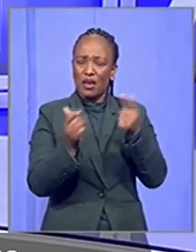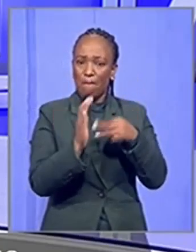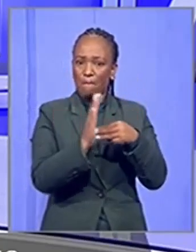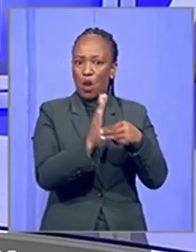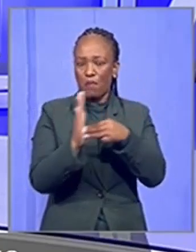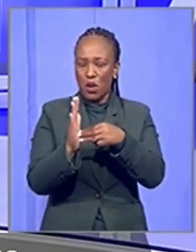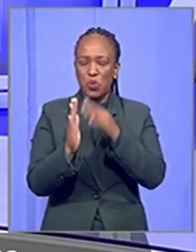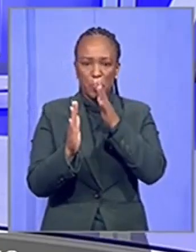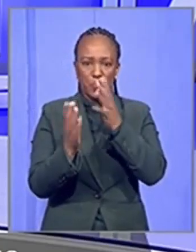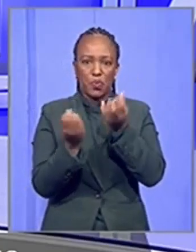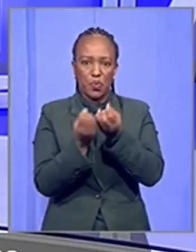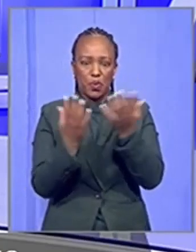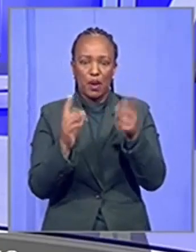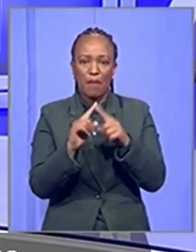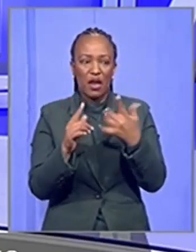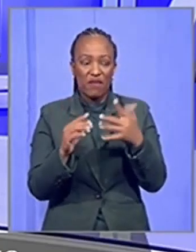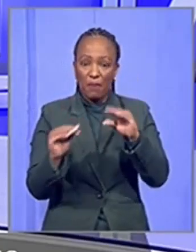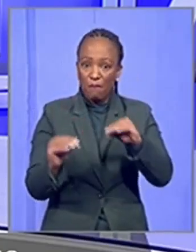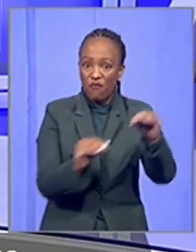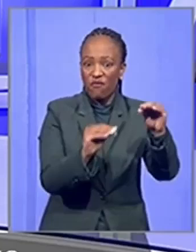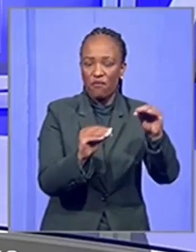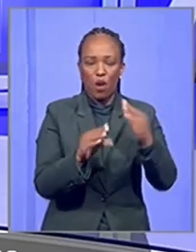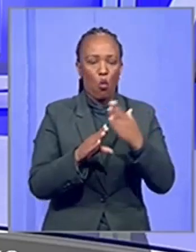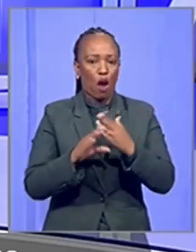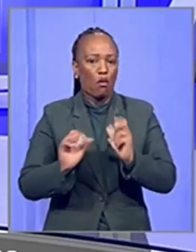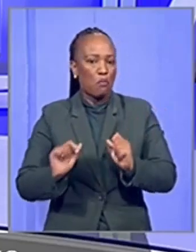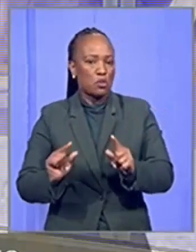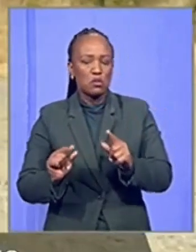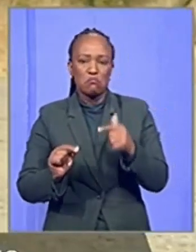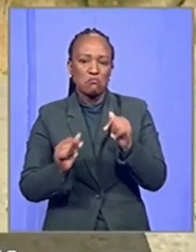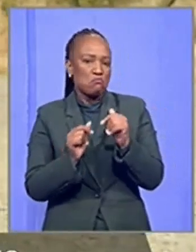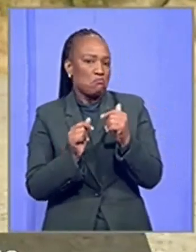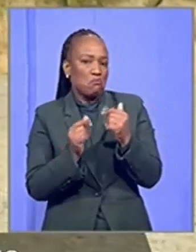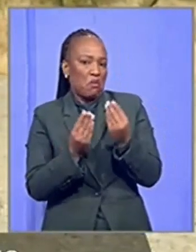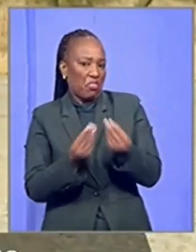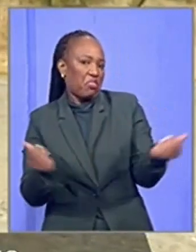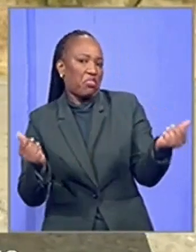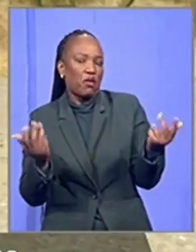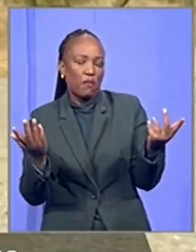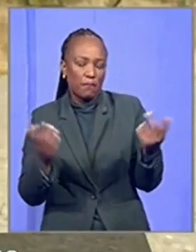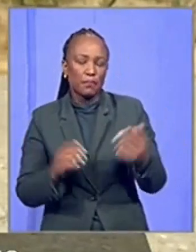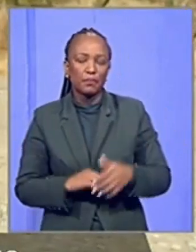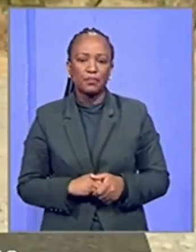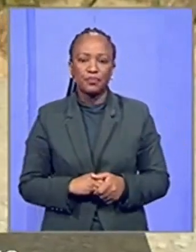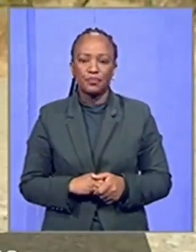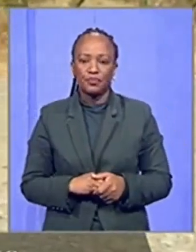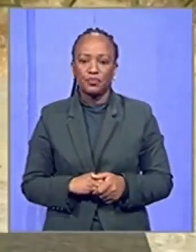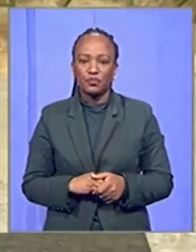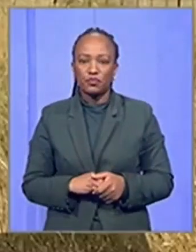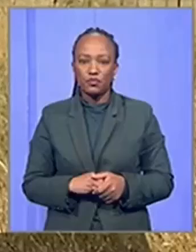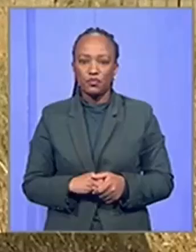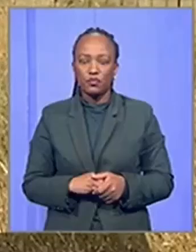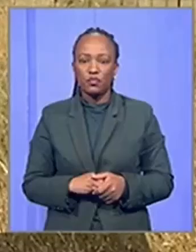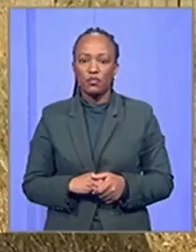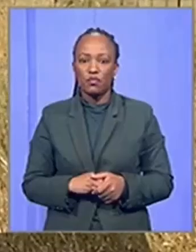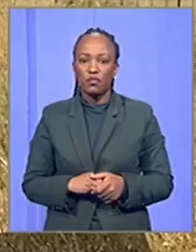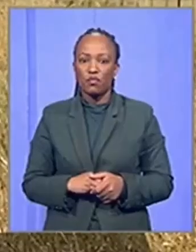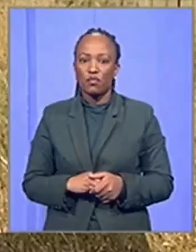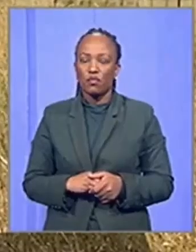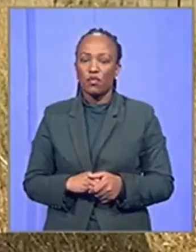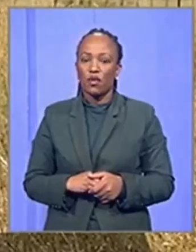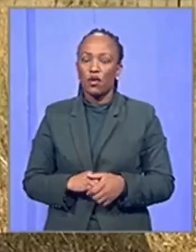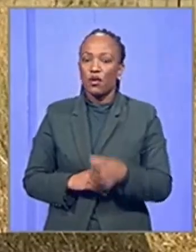se tlile go batima ditšhono tsa tiro. Tshepišo ya projeke ya dibilione tše 2.7 e ka